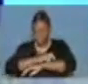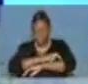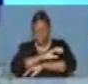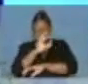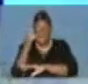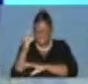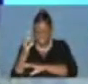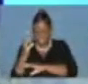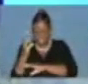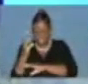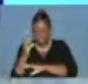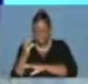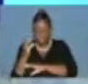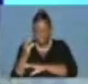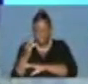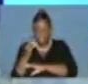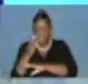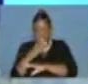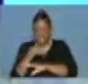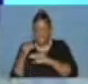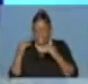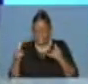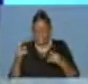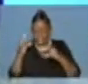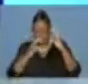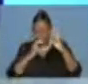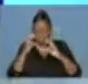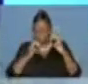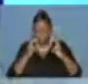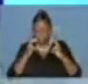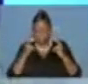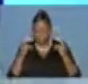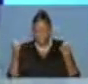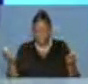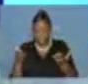reputation as one of the most competitive tourism regions in the world.